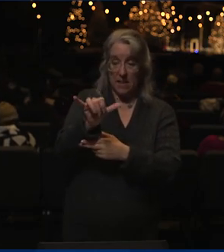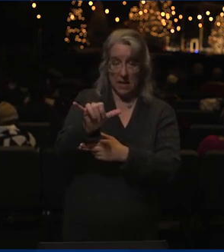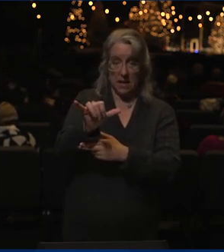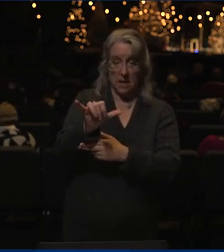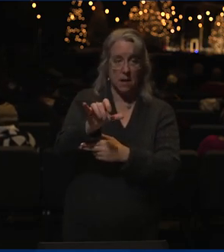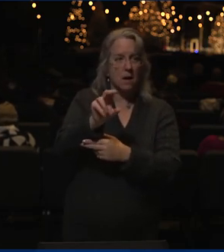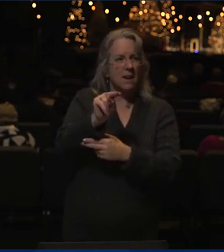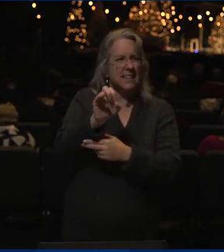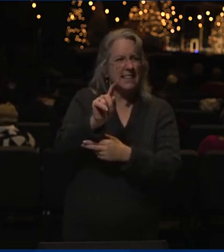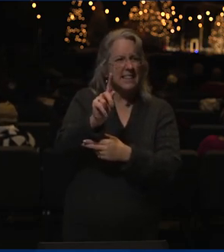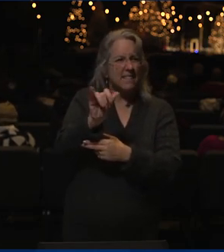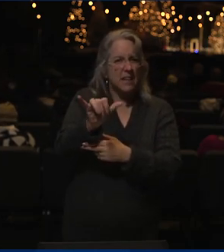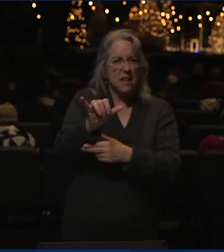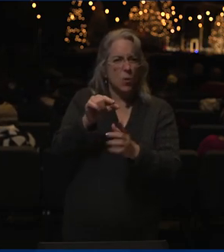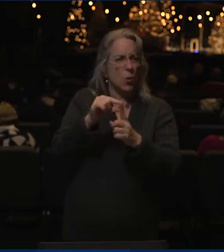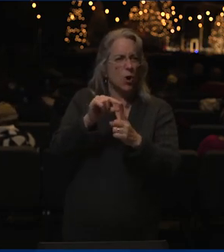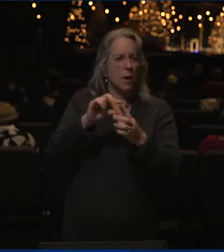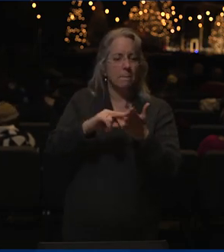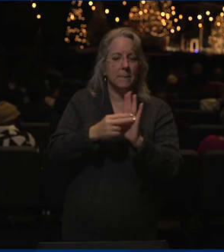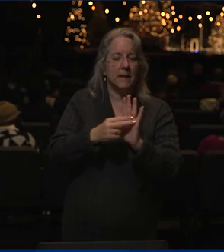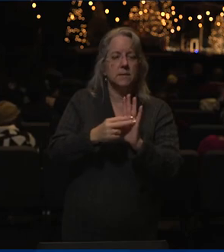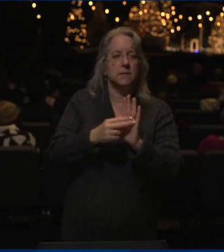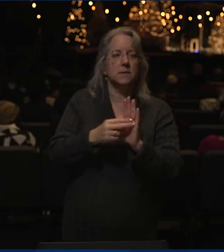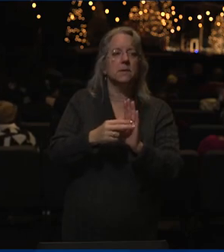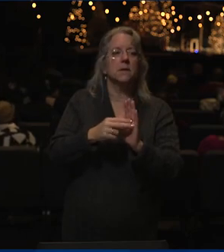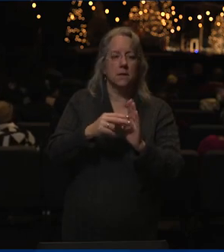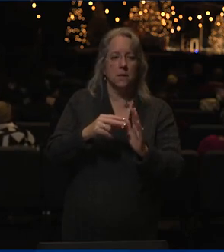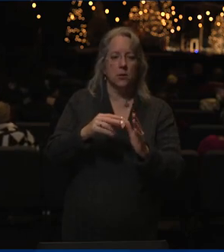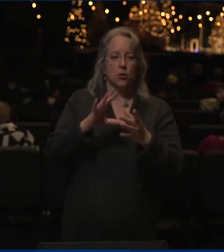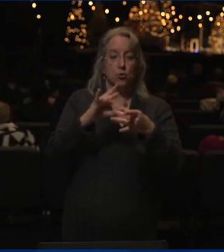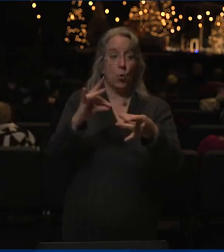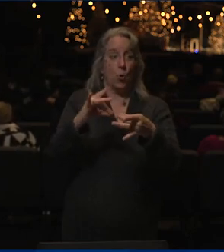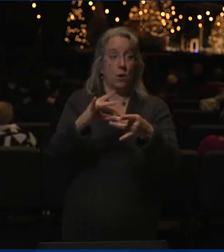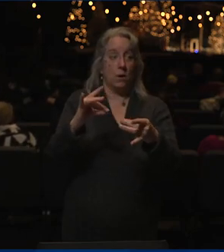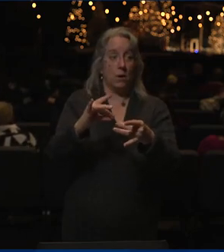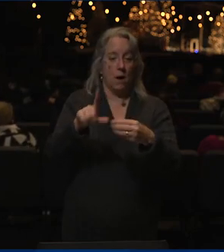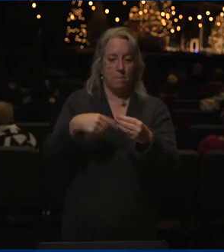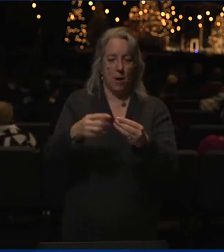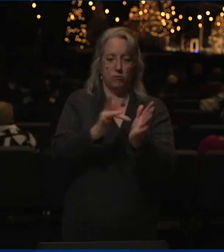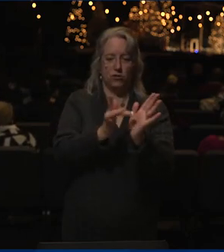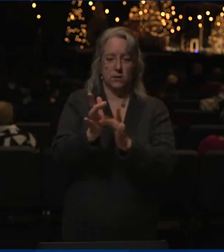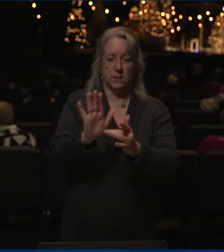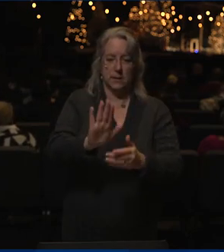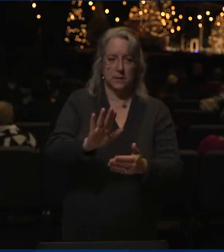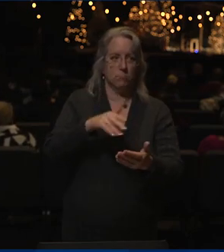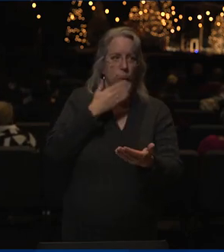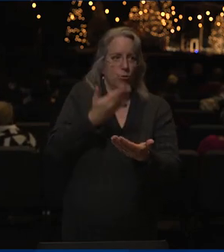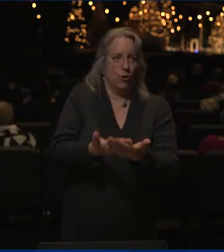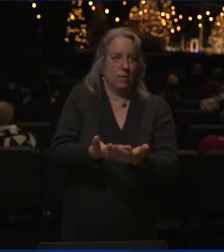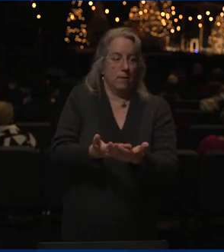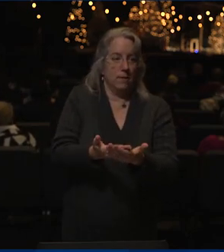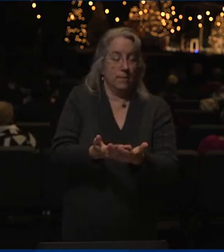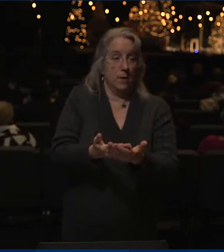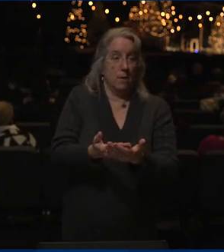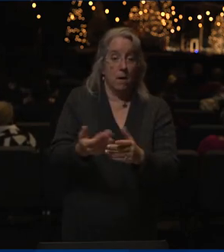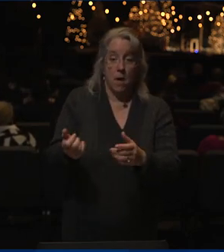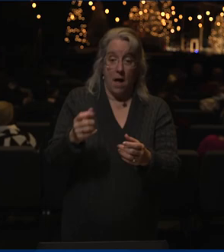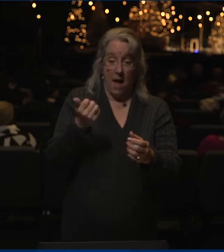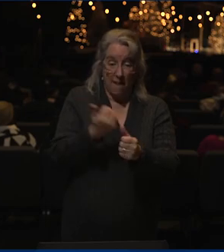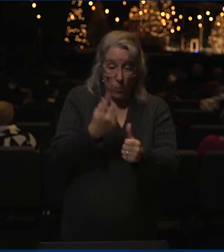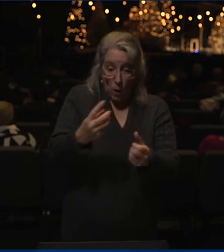Jesus. Here's what's happening. Grown-ups and kids, everybody look at me. I'll look at you right there.